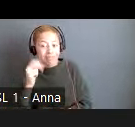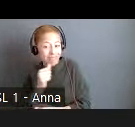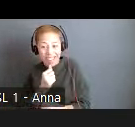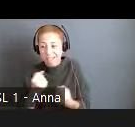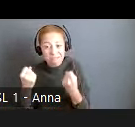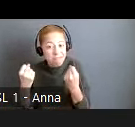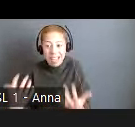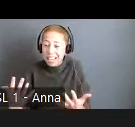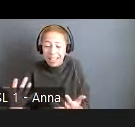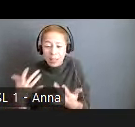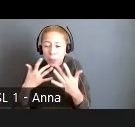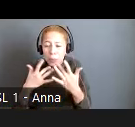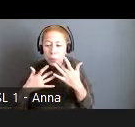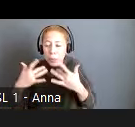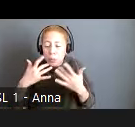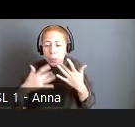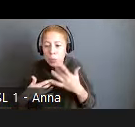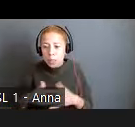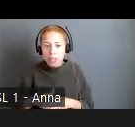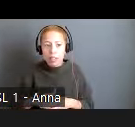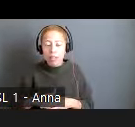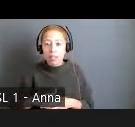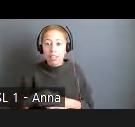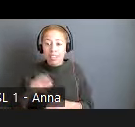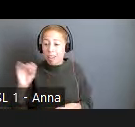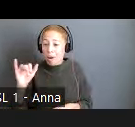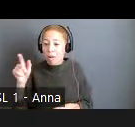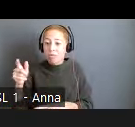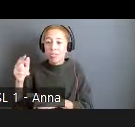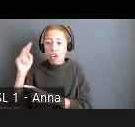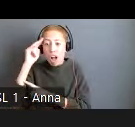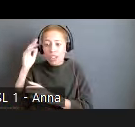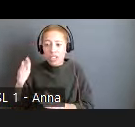neurologists either. And again, neurologists focus on things like stroke,